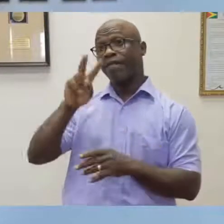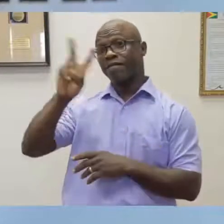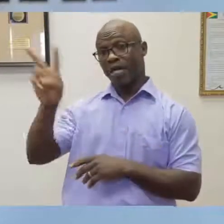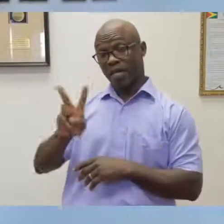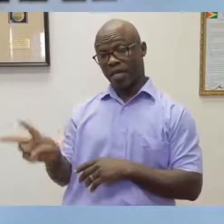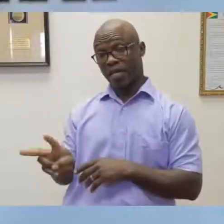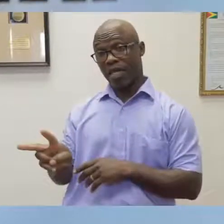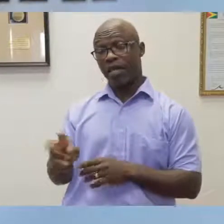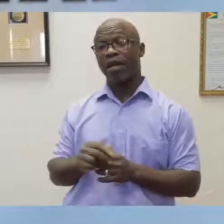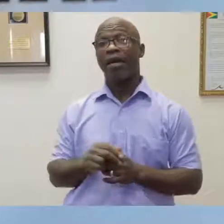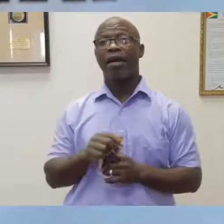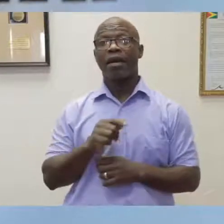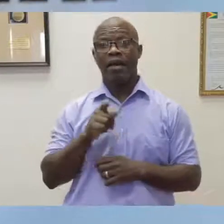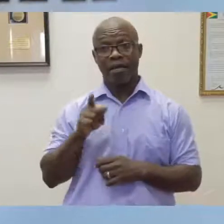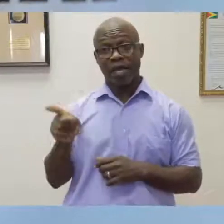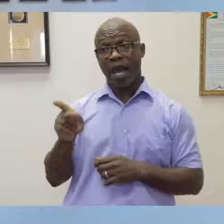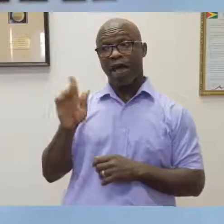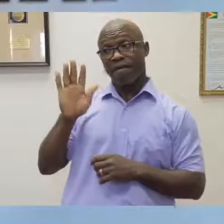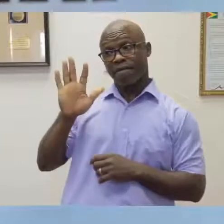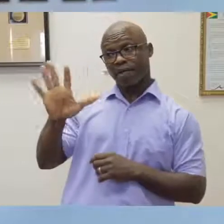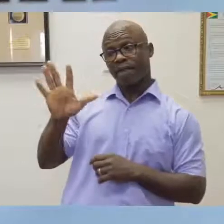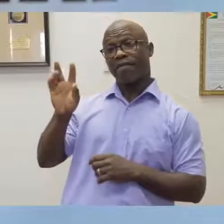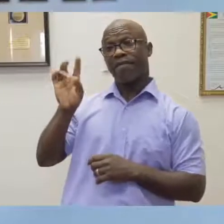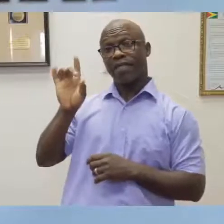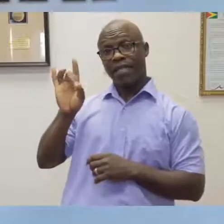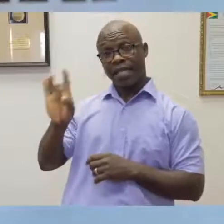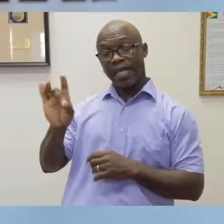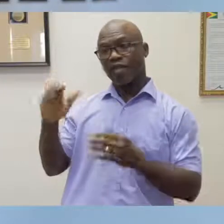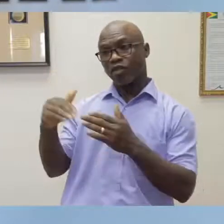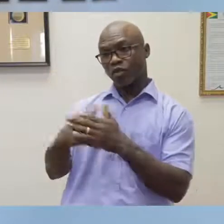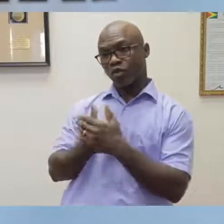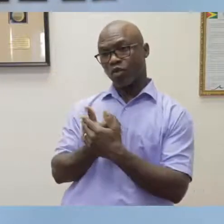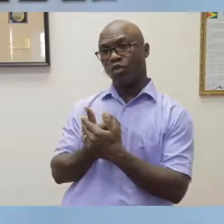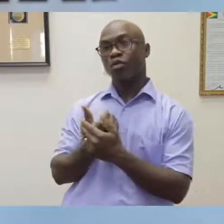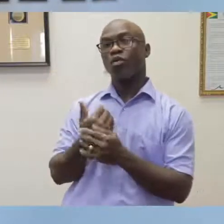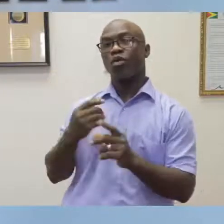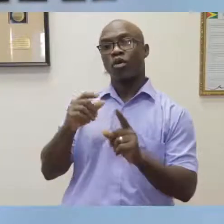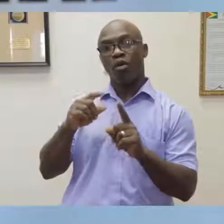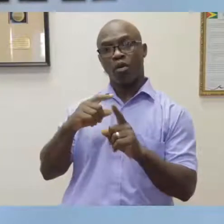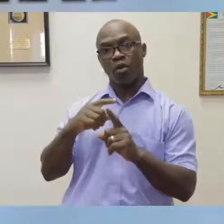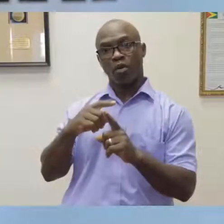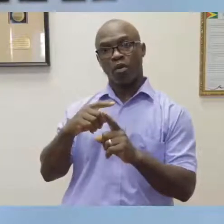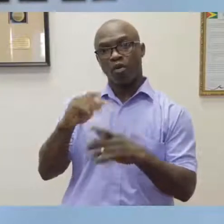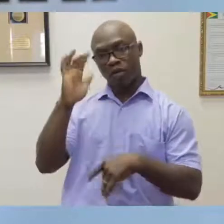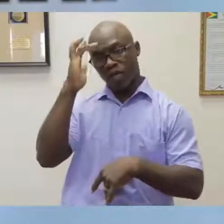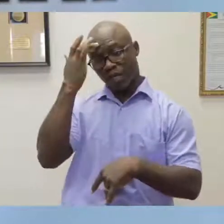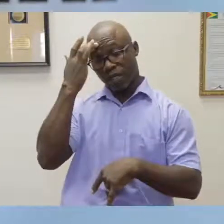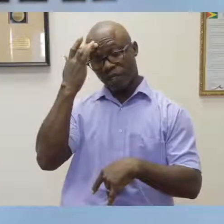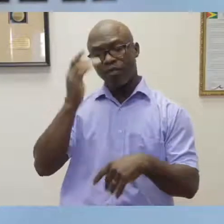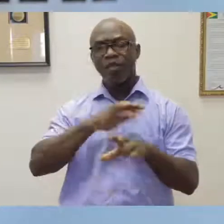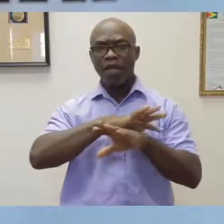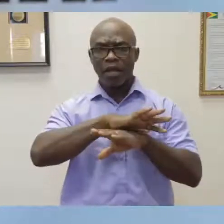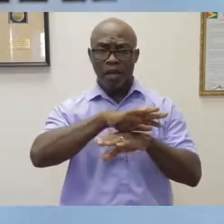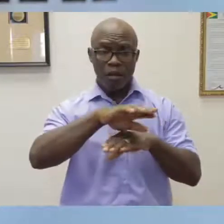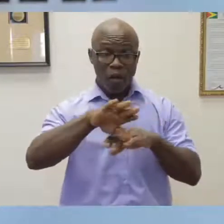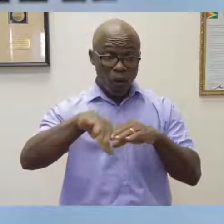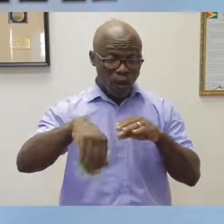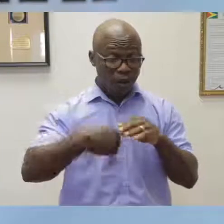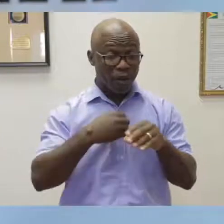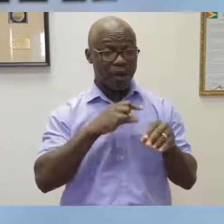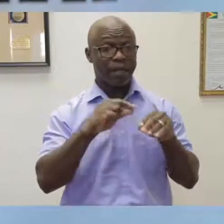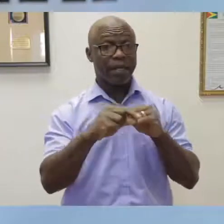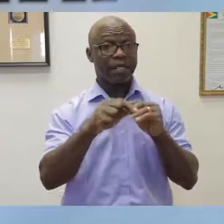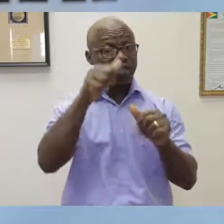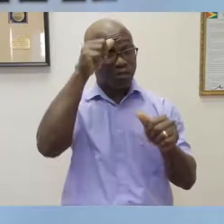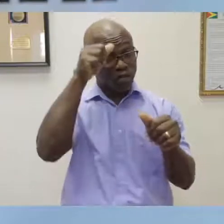there are 58 new cases. Fellow Guyanese, I wish to remind you